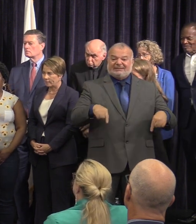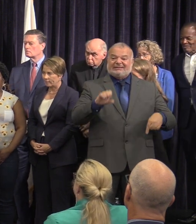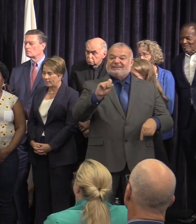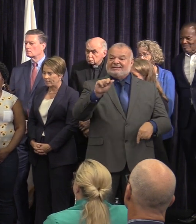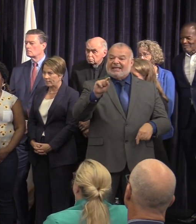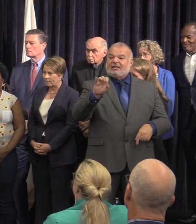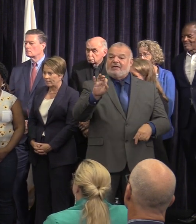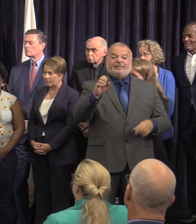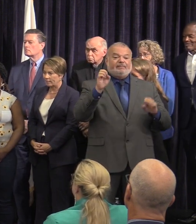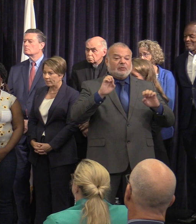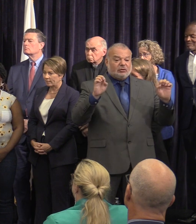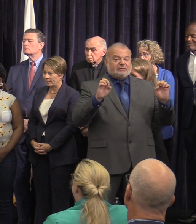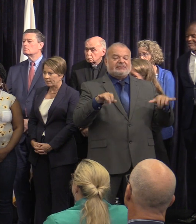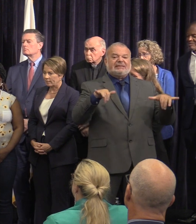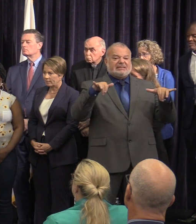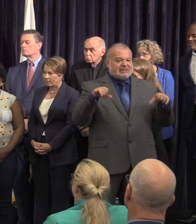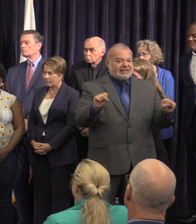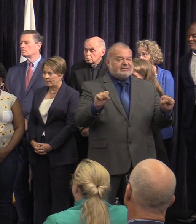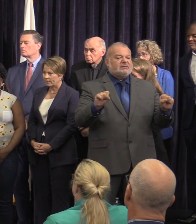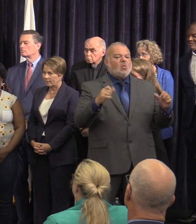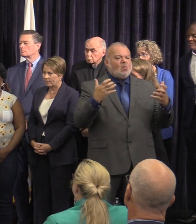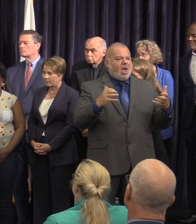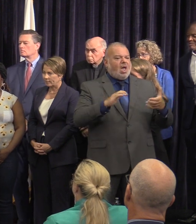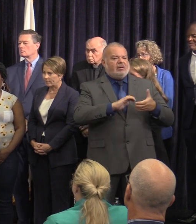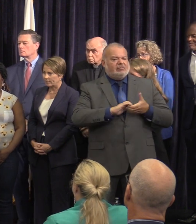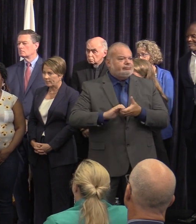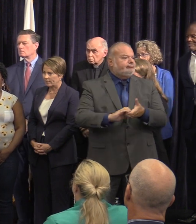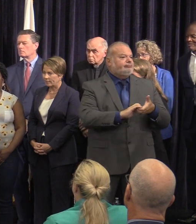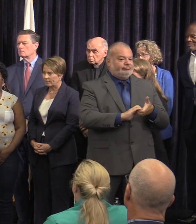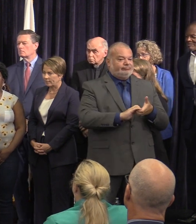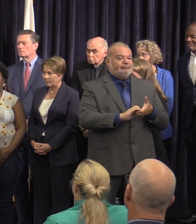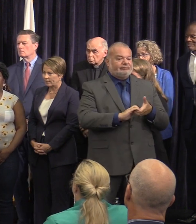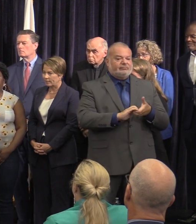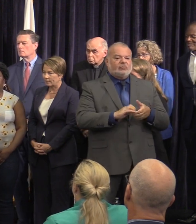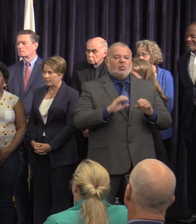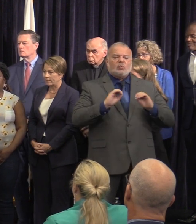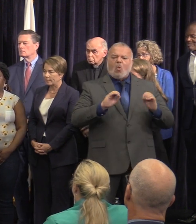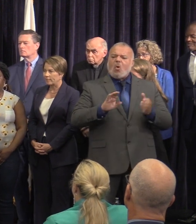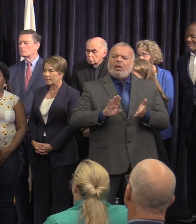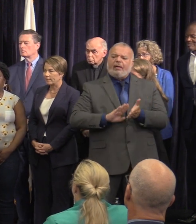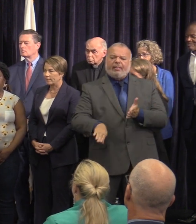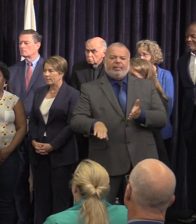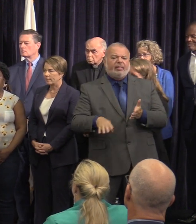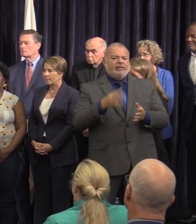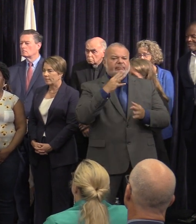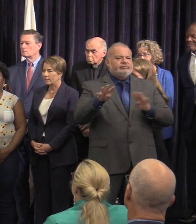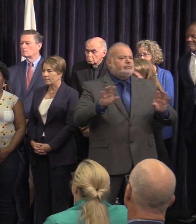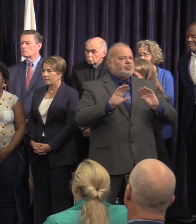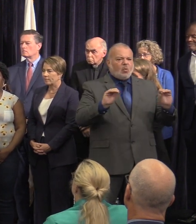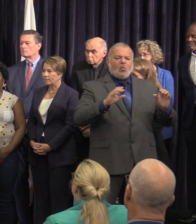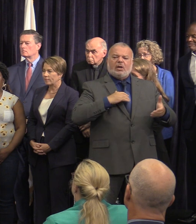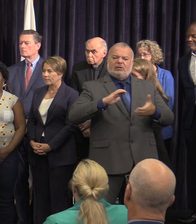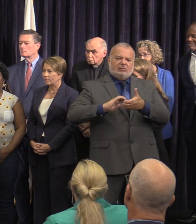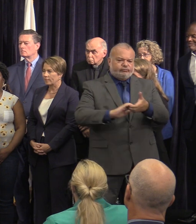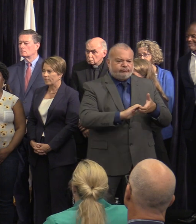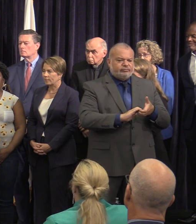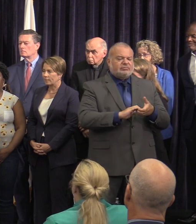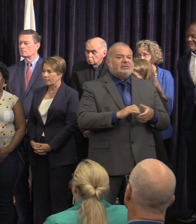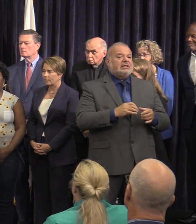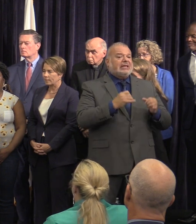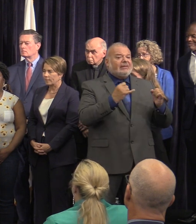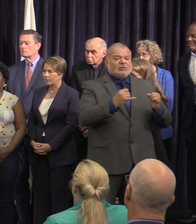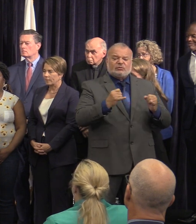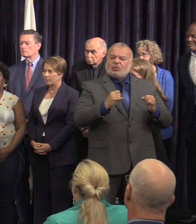us can come together. All of us, no exception, whether or not you are an individual, a church leader,